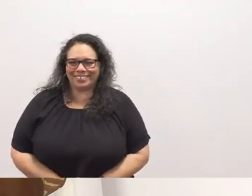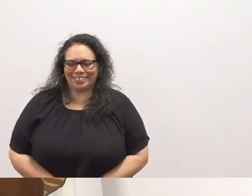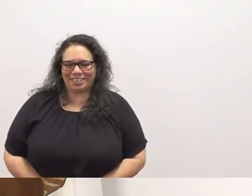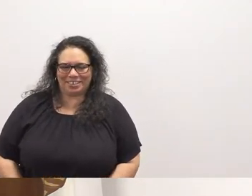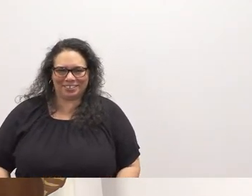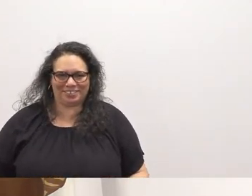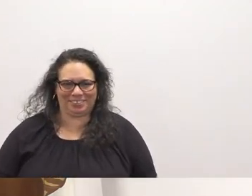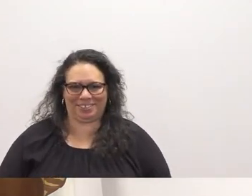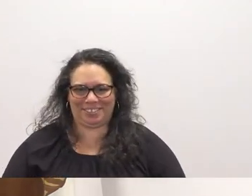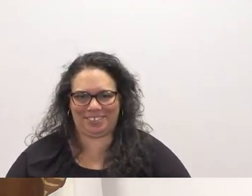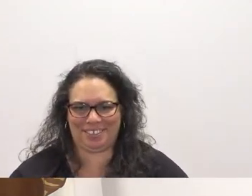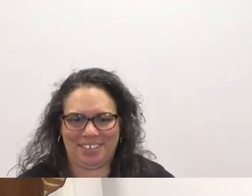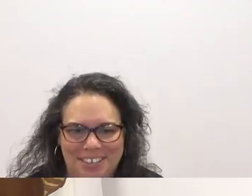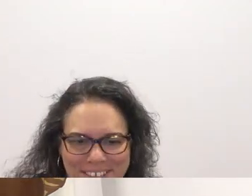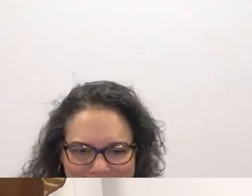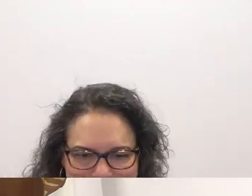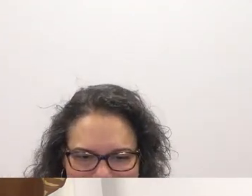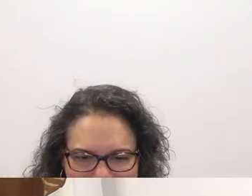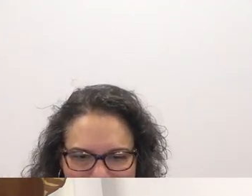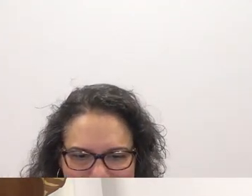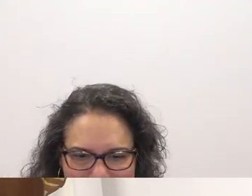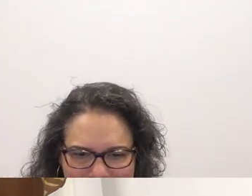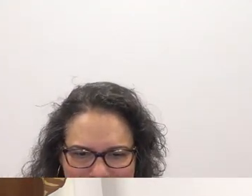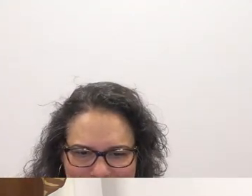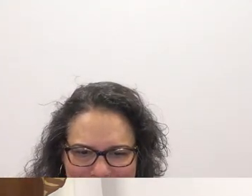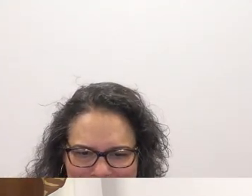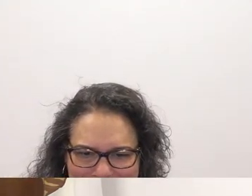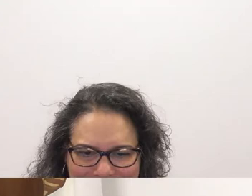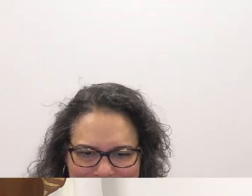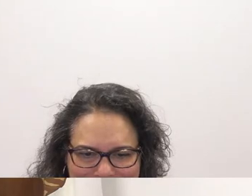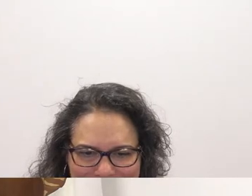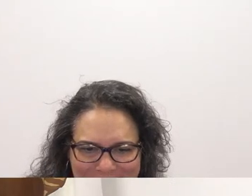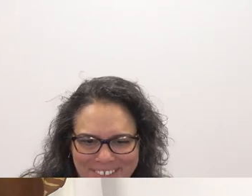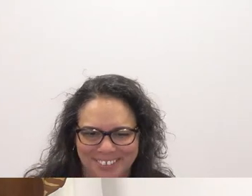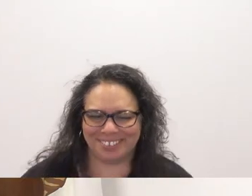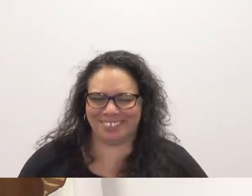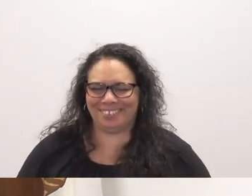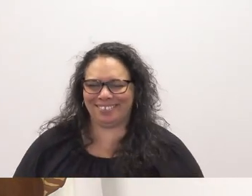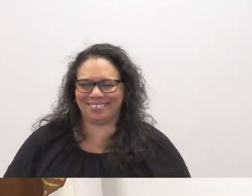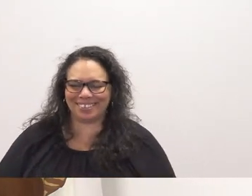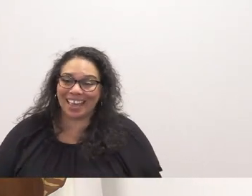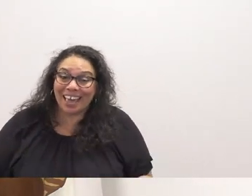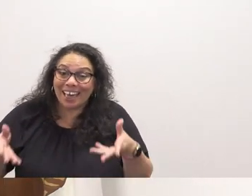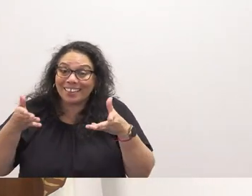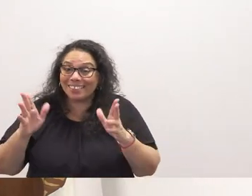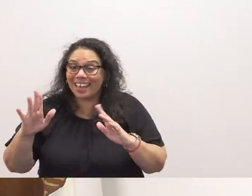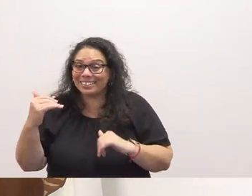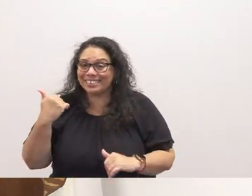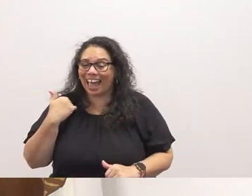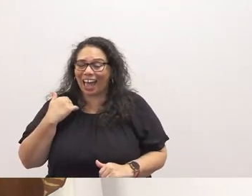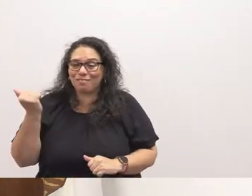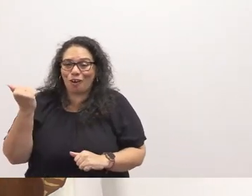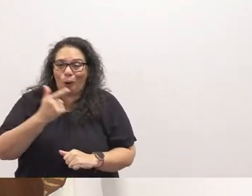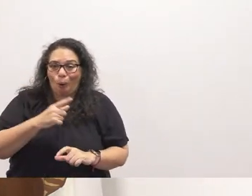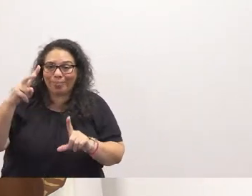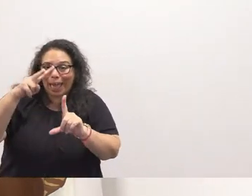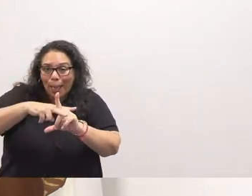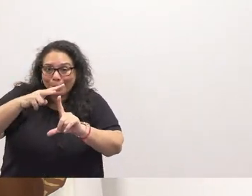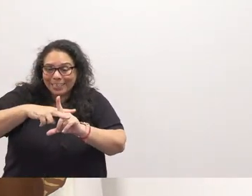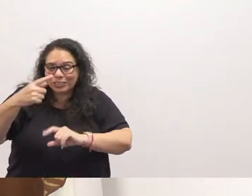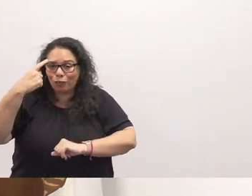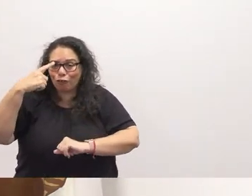And then, James, should we have everybody else come up and we'll do a picture? So let's have all our student board member applicants come up.